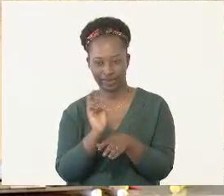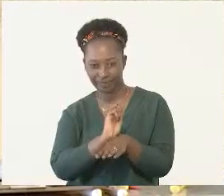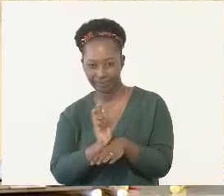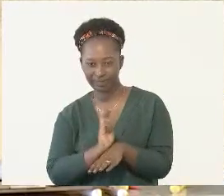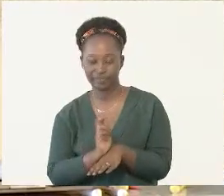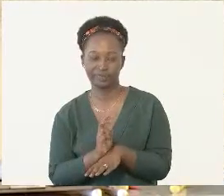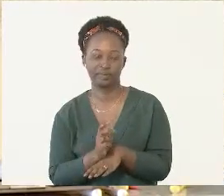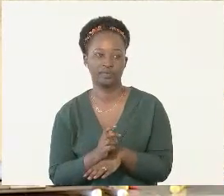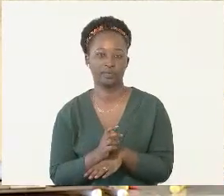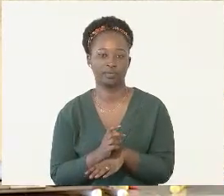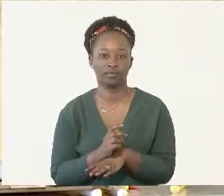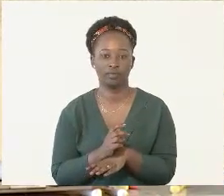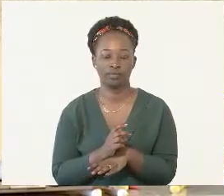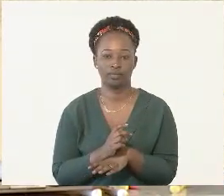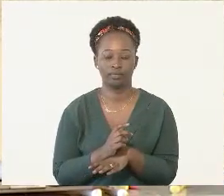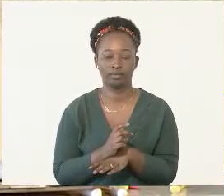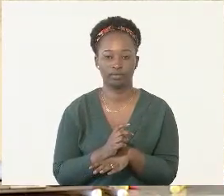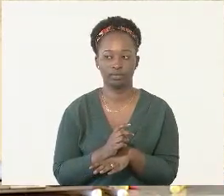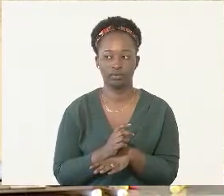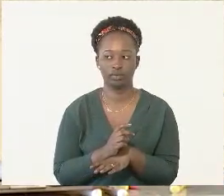a steady